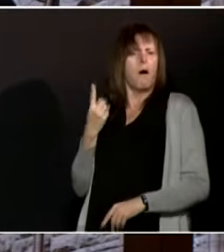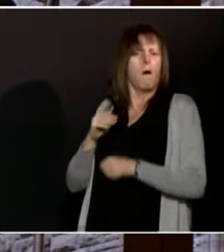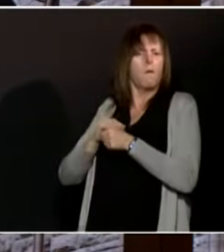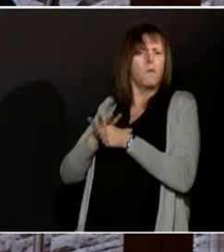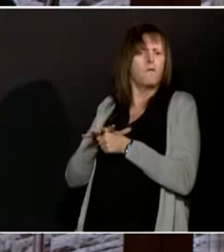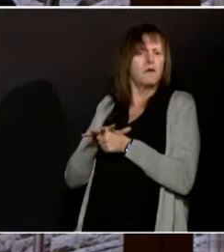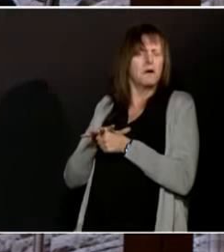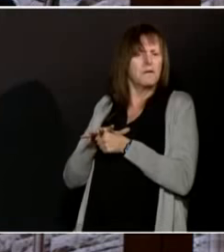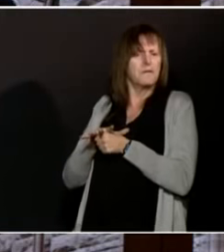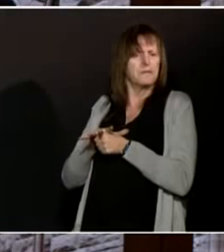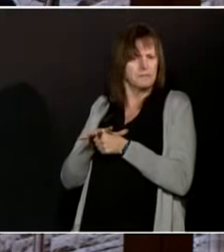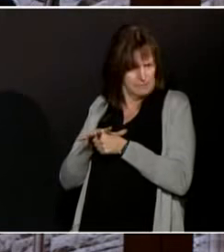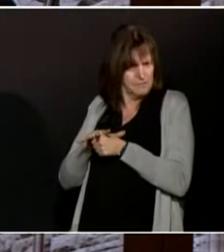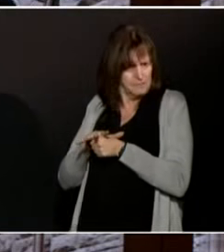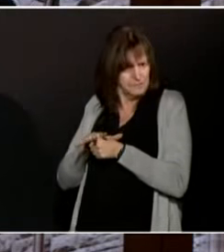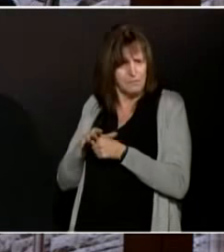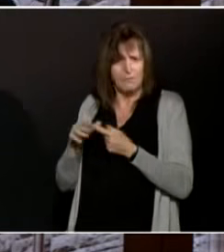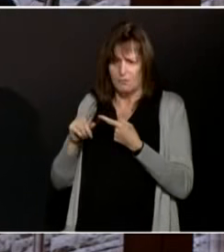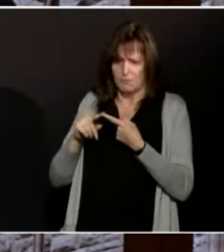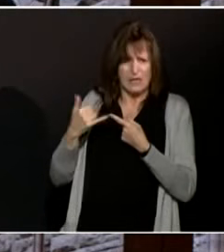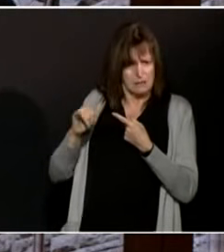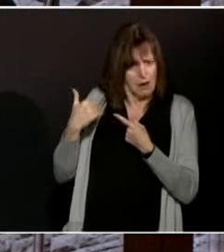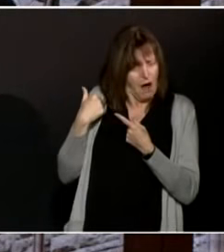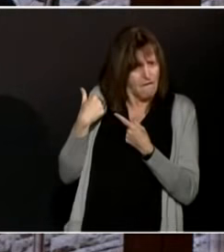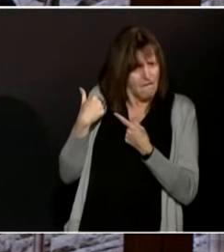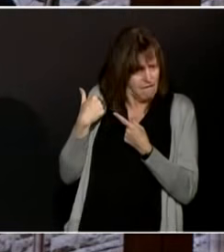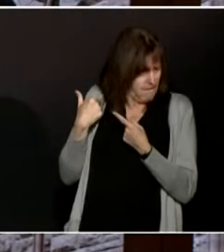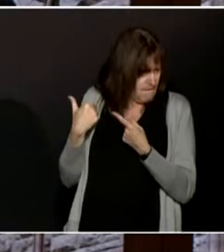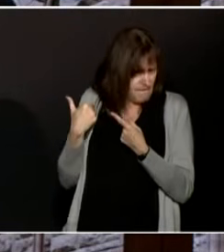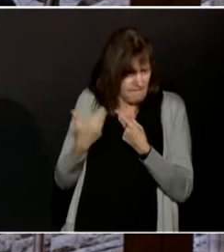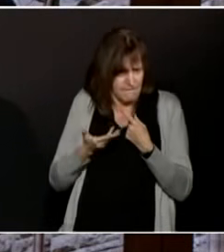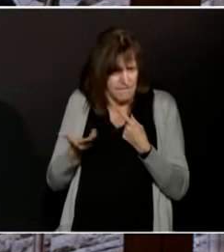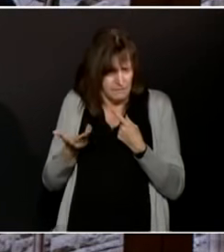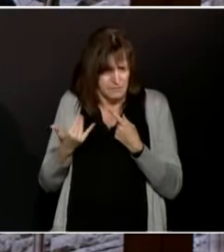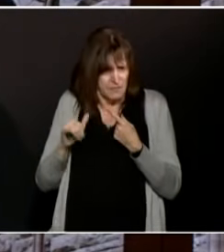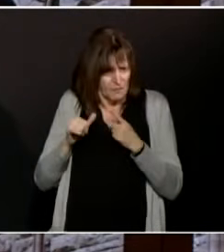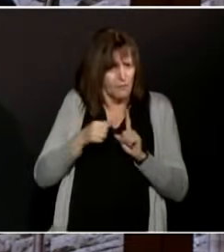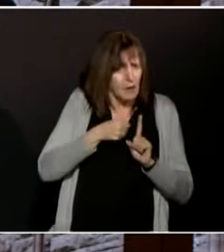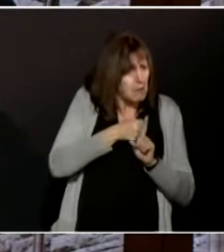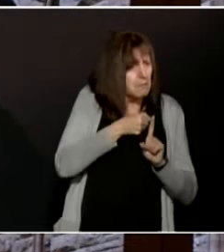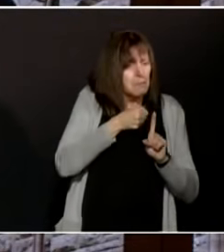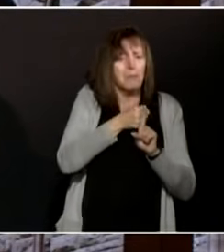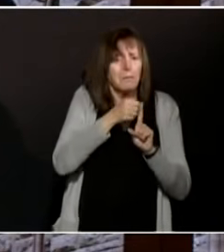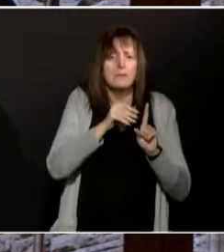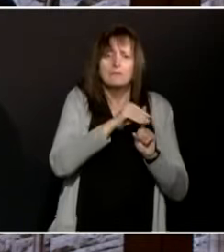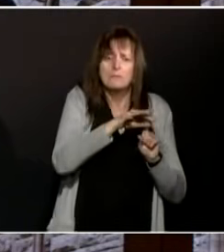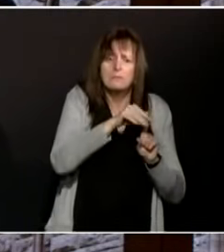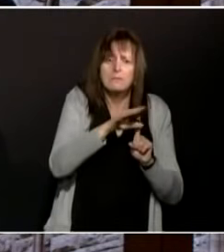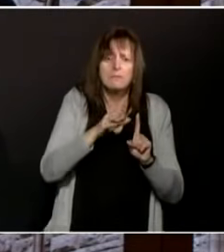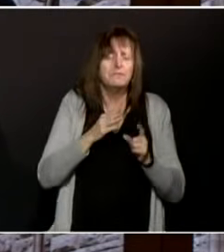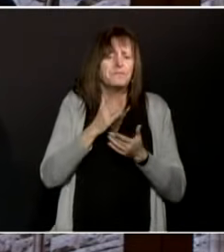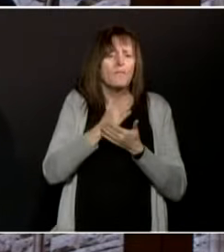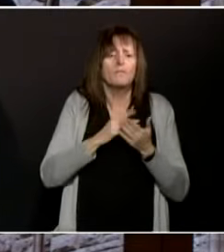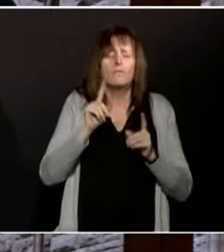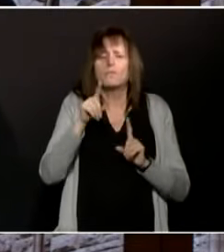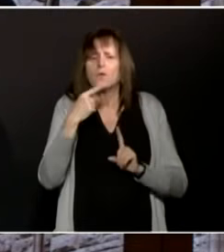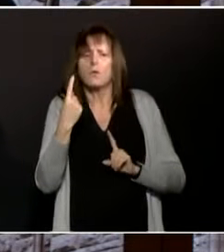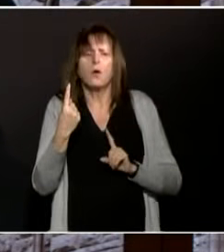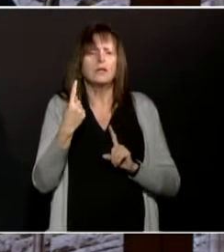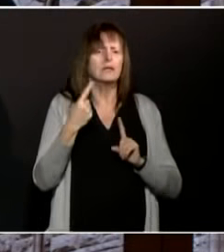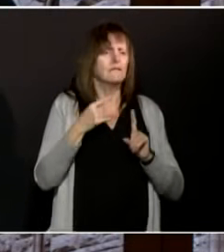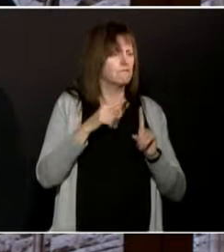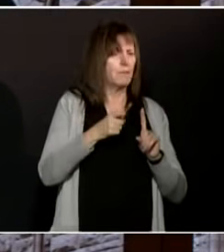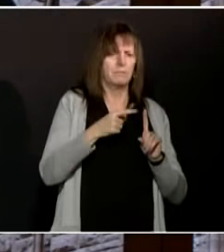is still causing outbreaks and major cases in various parts of the province. Some have only those at the moment. Others,